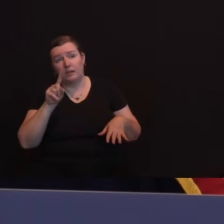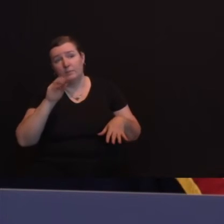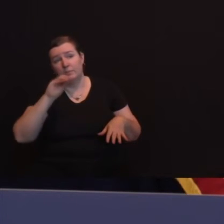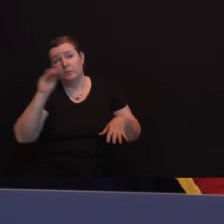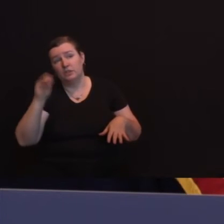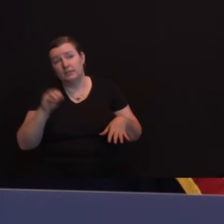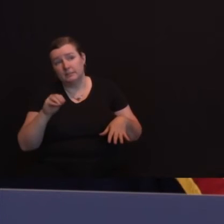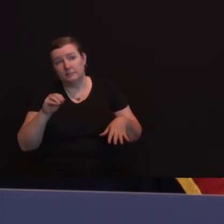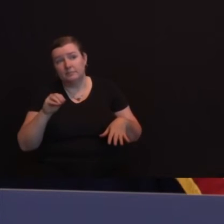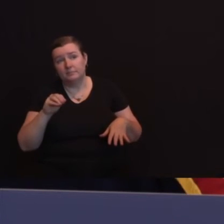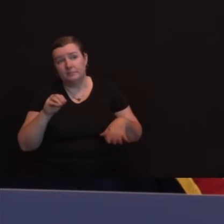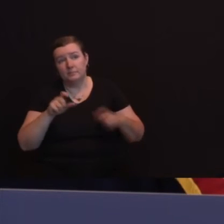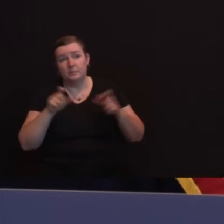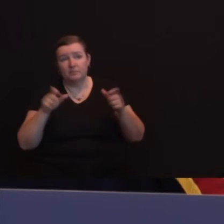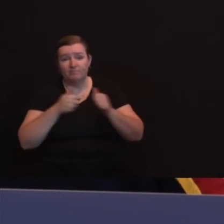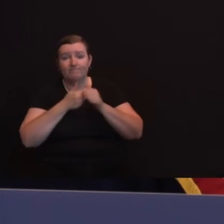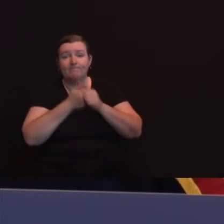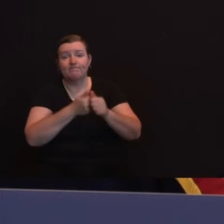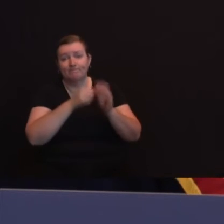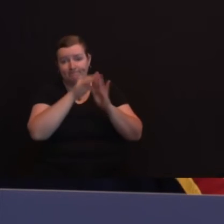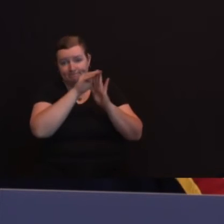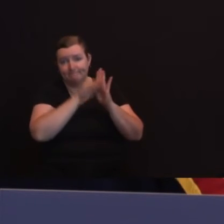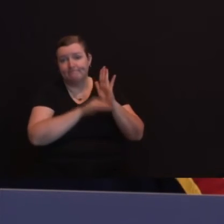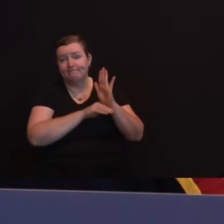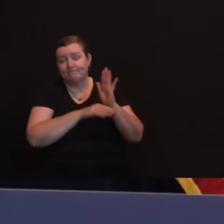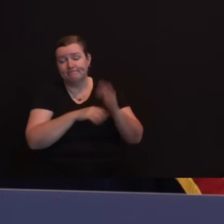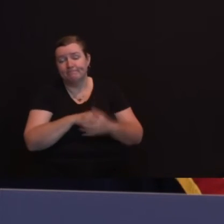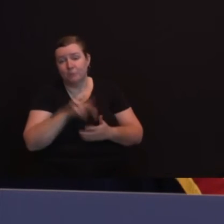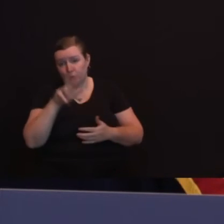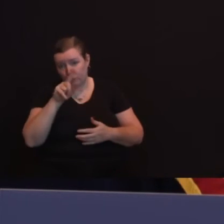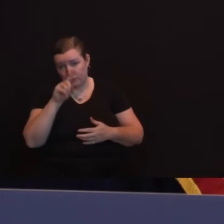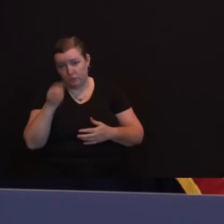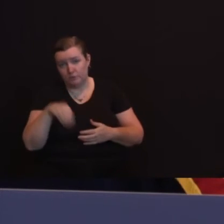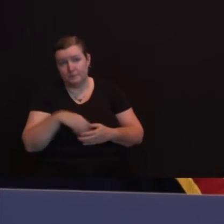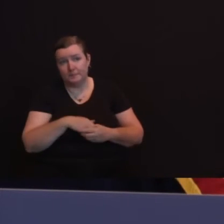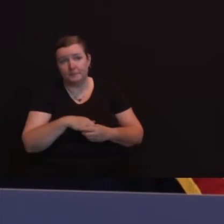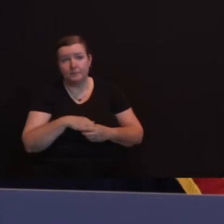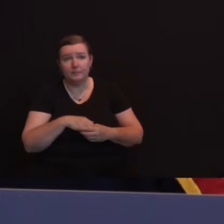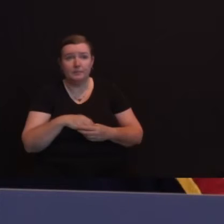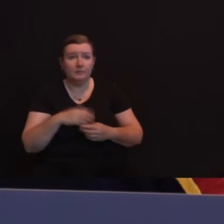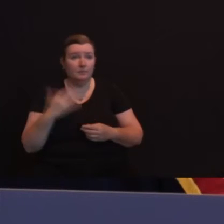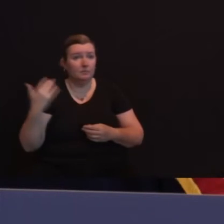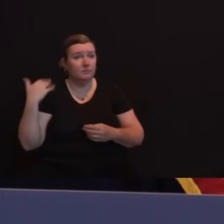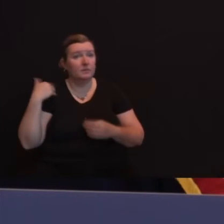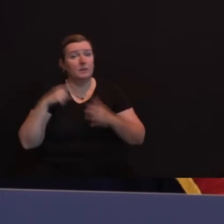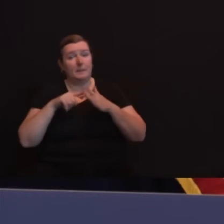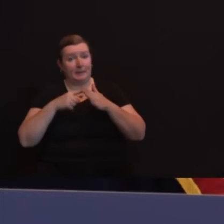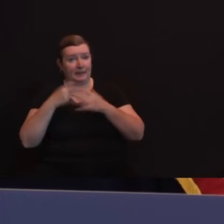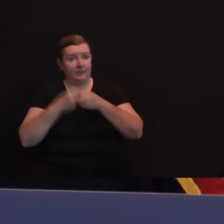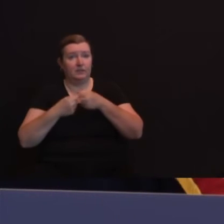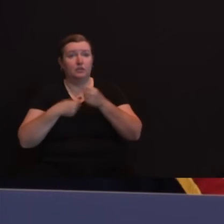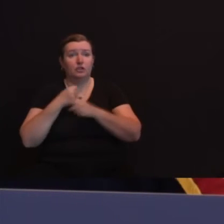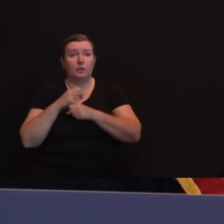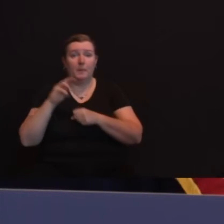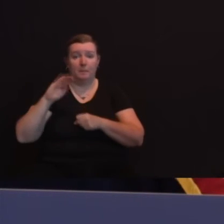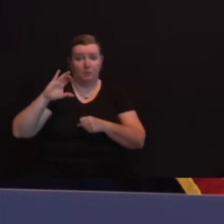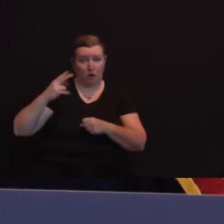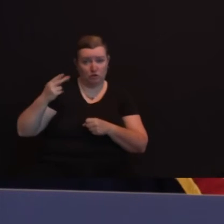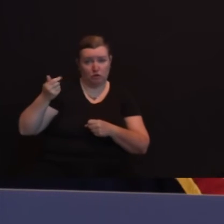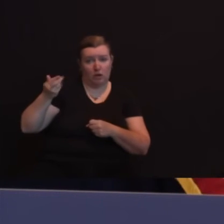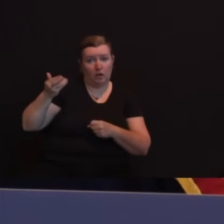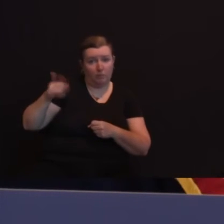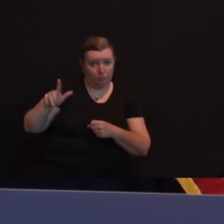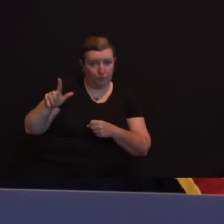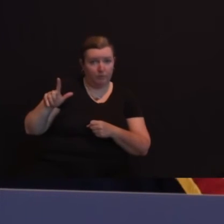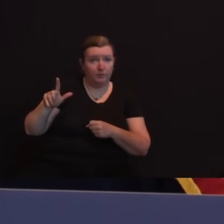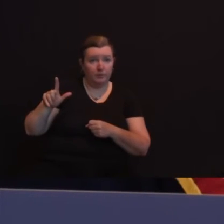31% adhere. That was what we used back in beginning of the year. And it turned